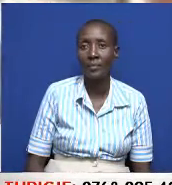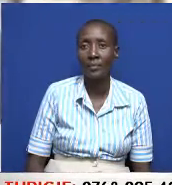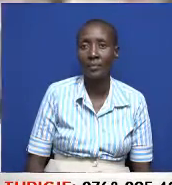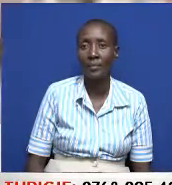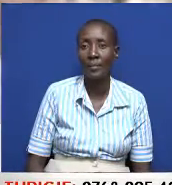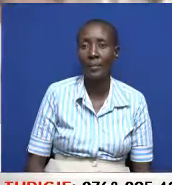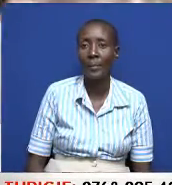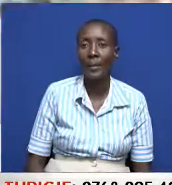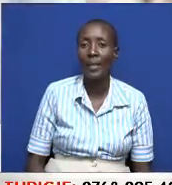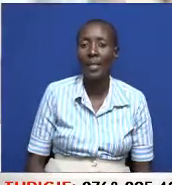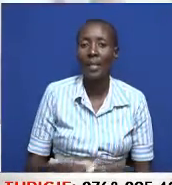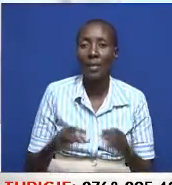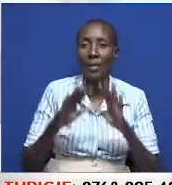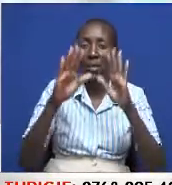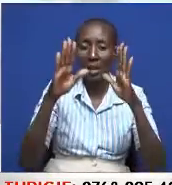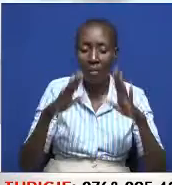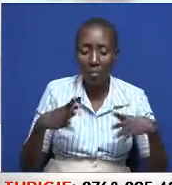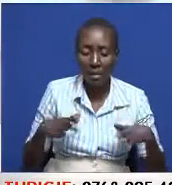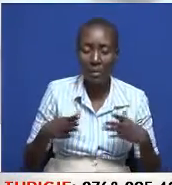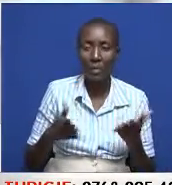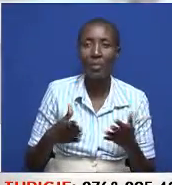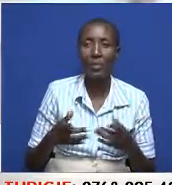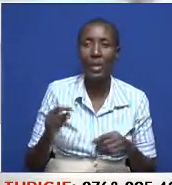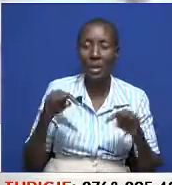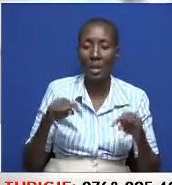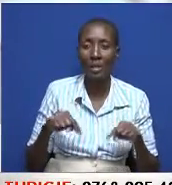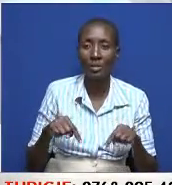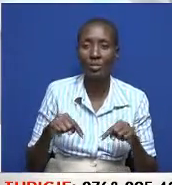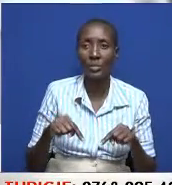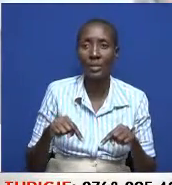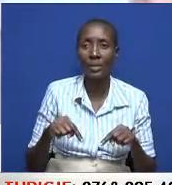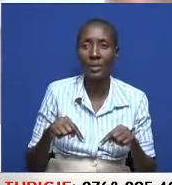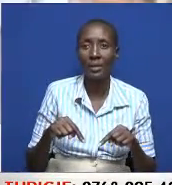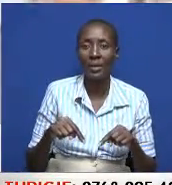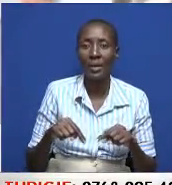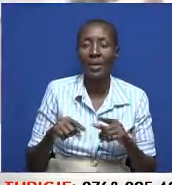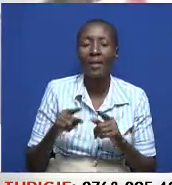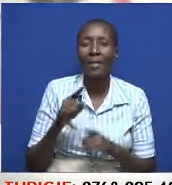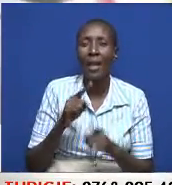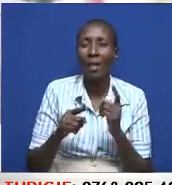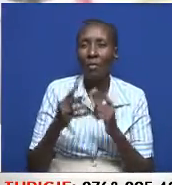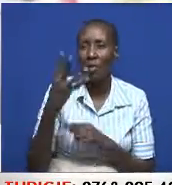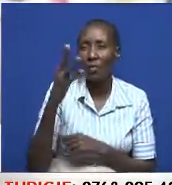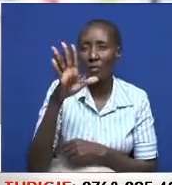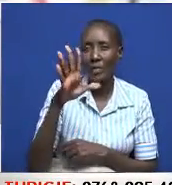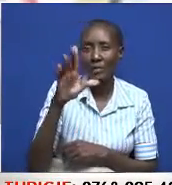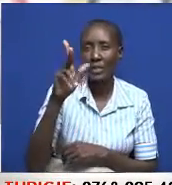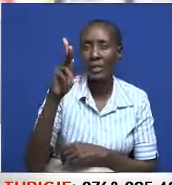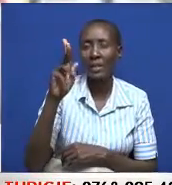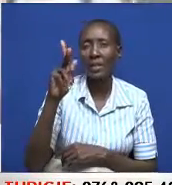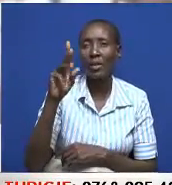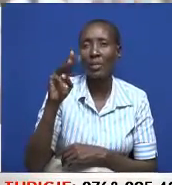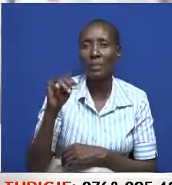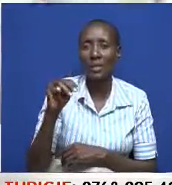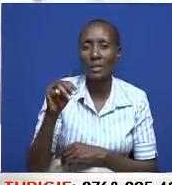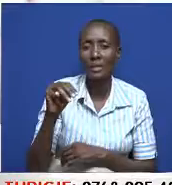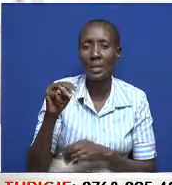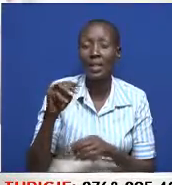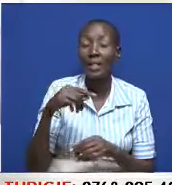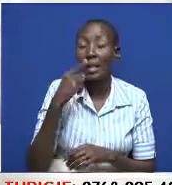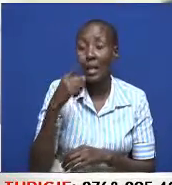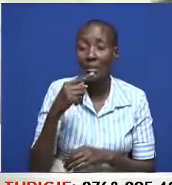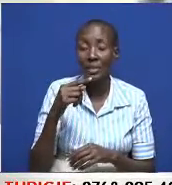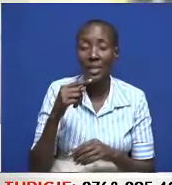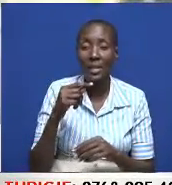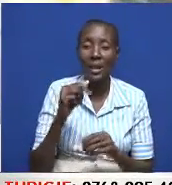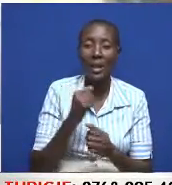important people here today. We have just delivered the petition, and essentially it says that the Sengwe will not be free, they will not be safe, unless they are